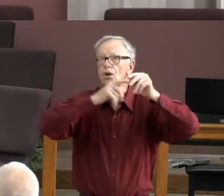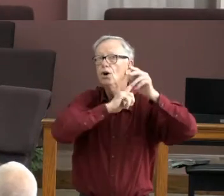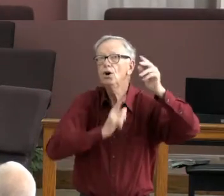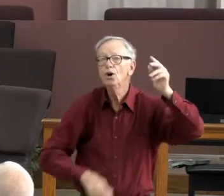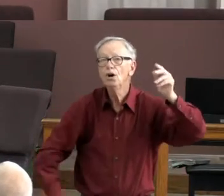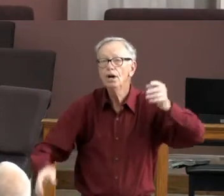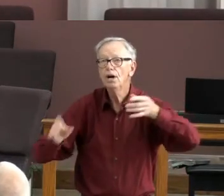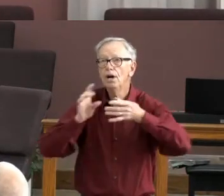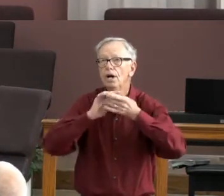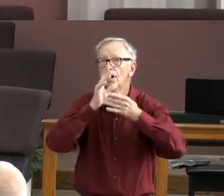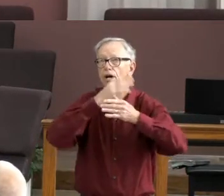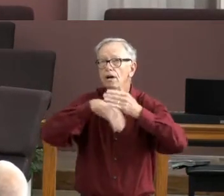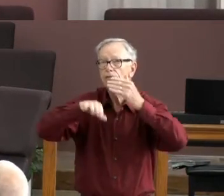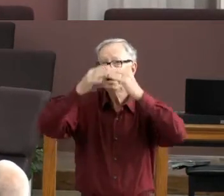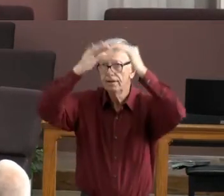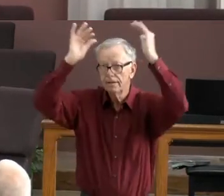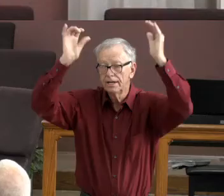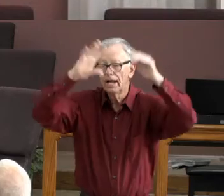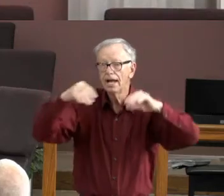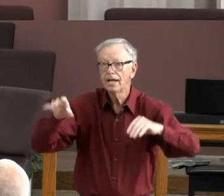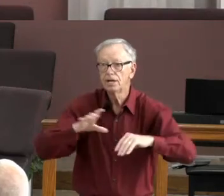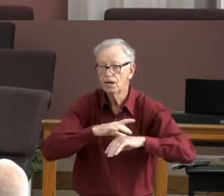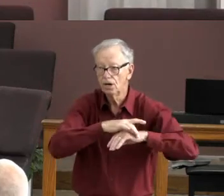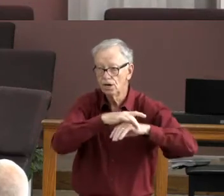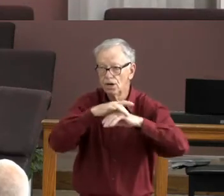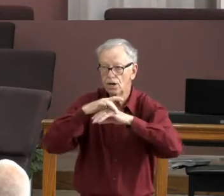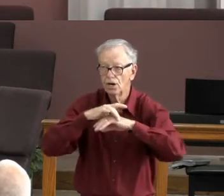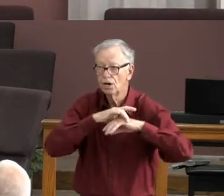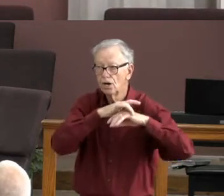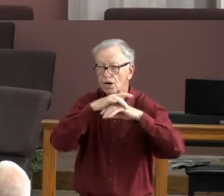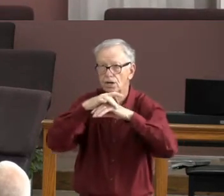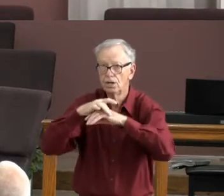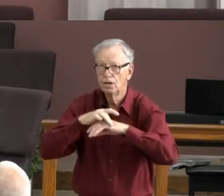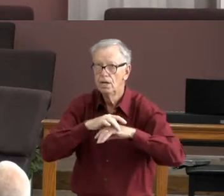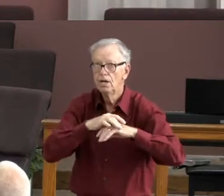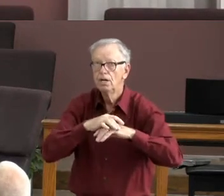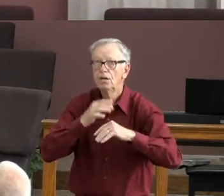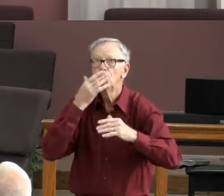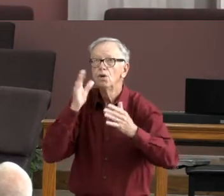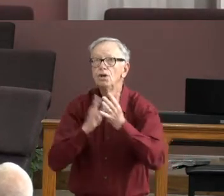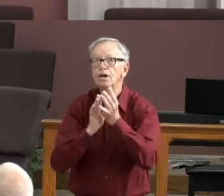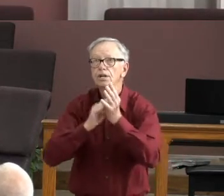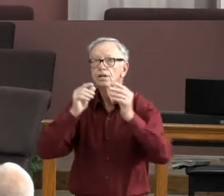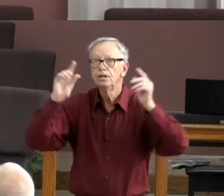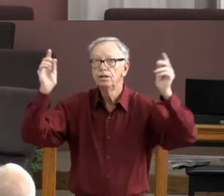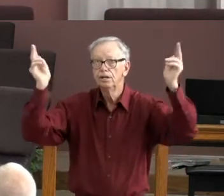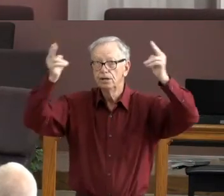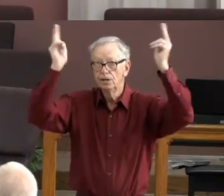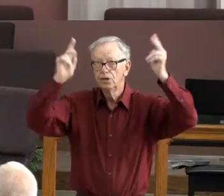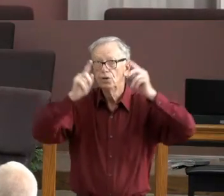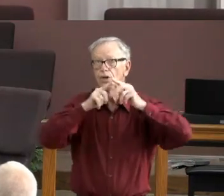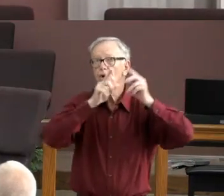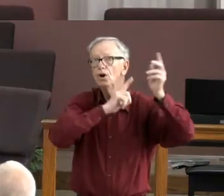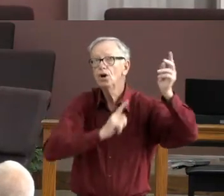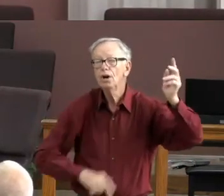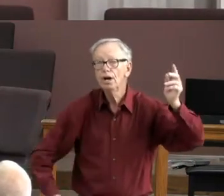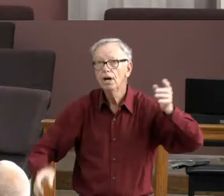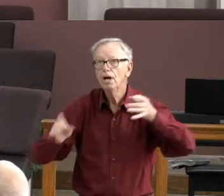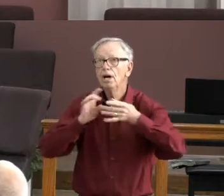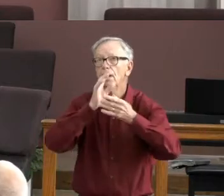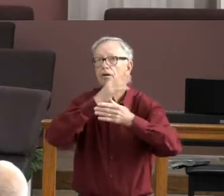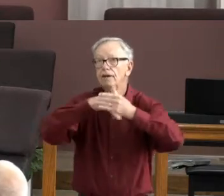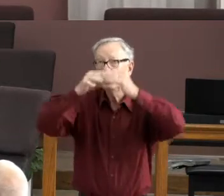the Lord of heaven and earth. Hallelujah to the